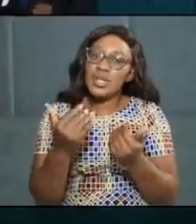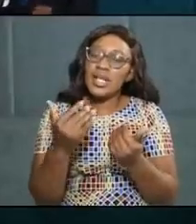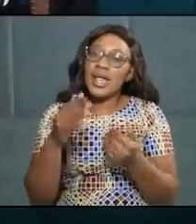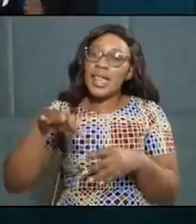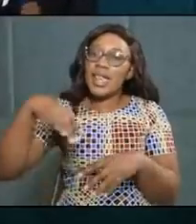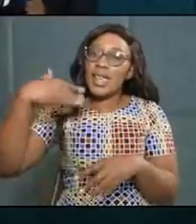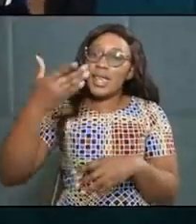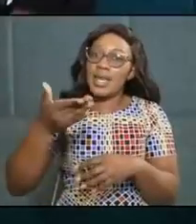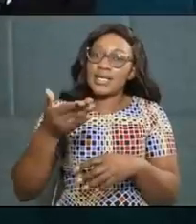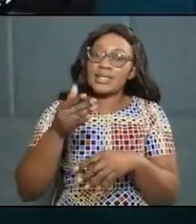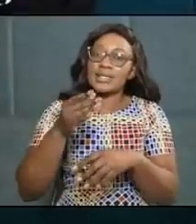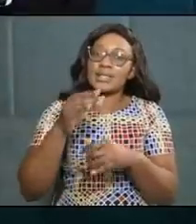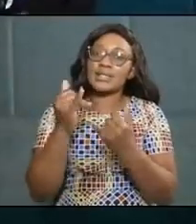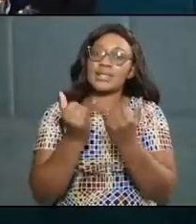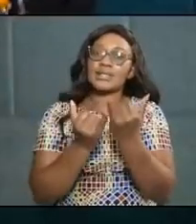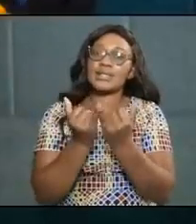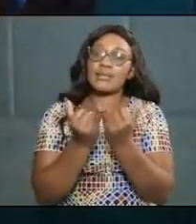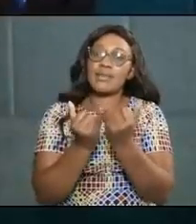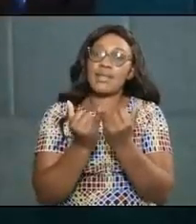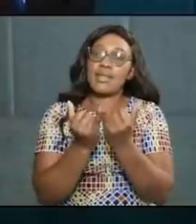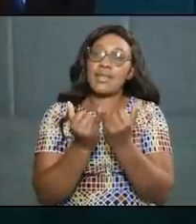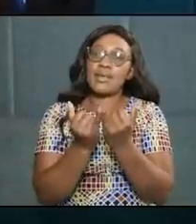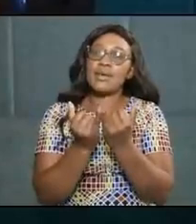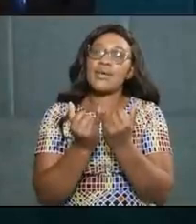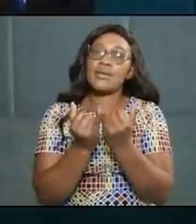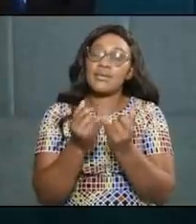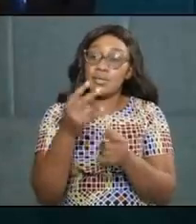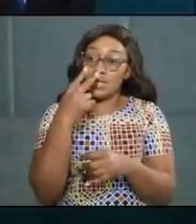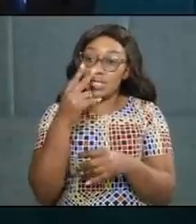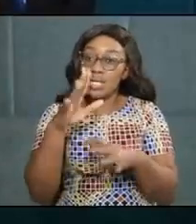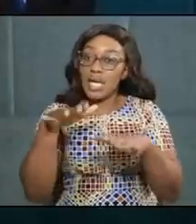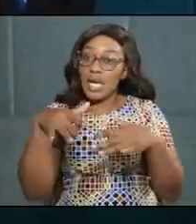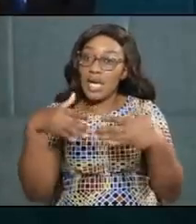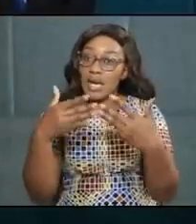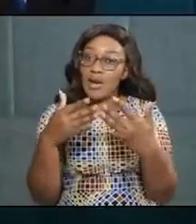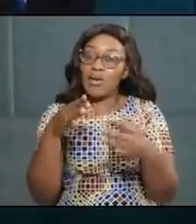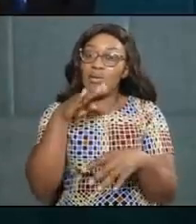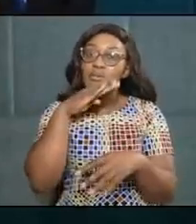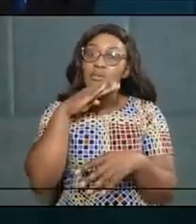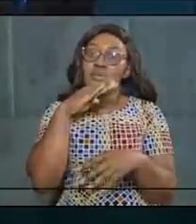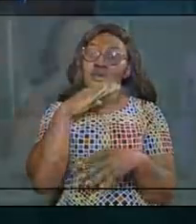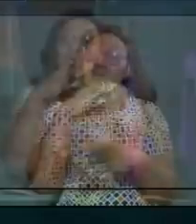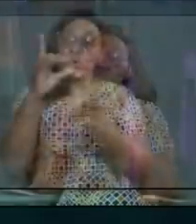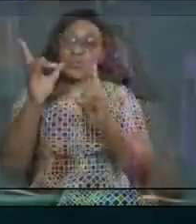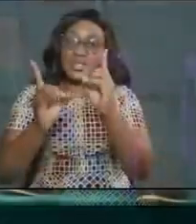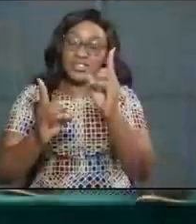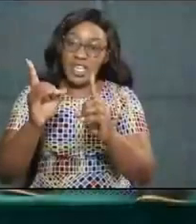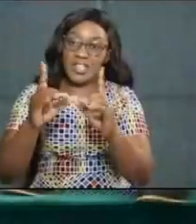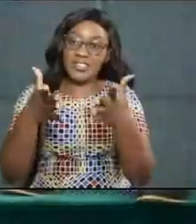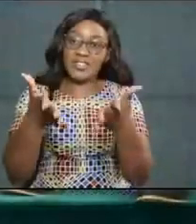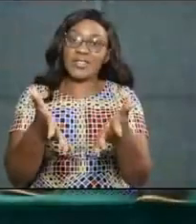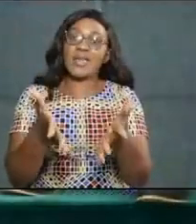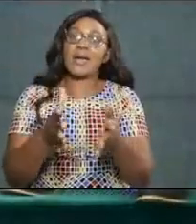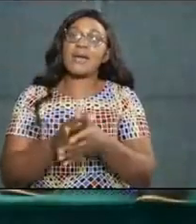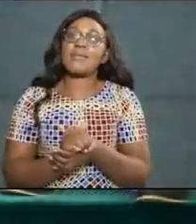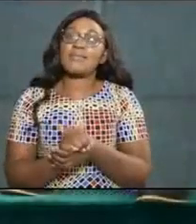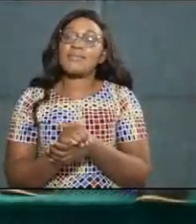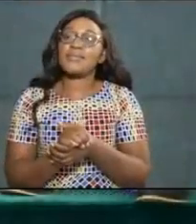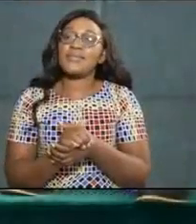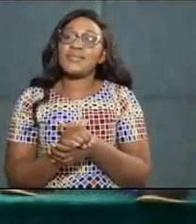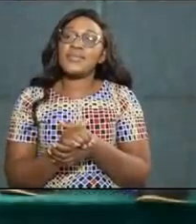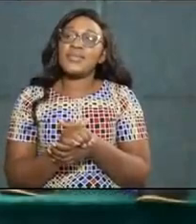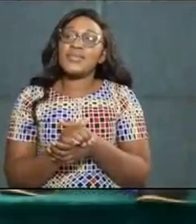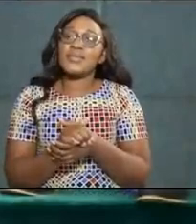will see Paul being judged before Festus. Good. Children, and even when we pray to God and ask him to help